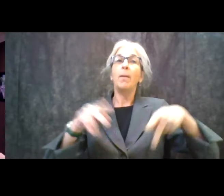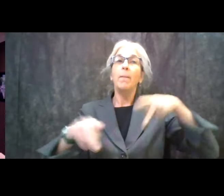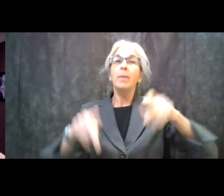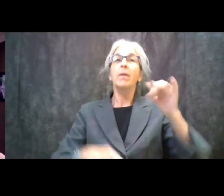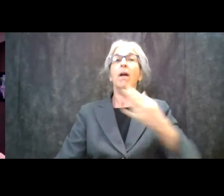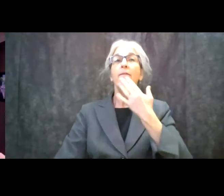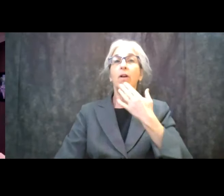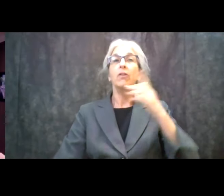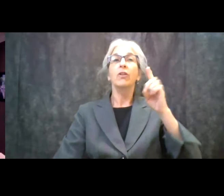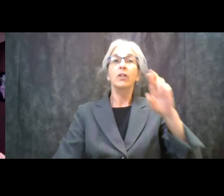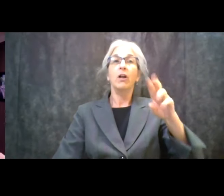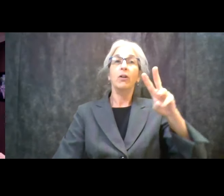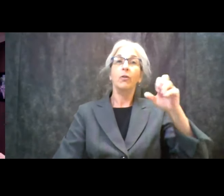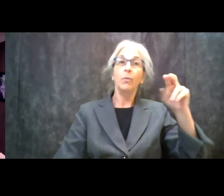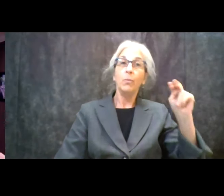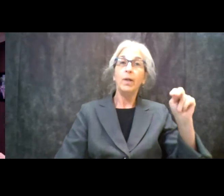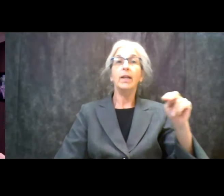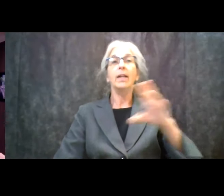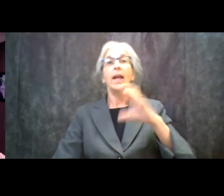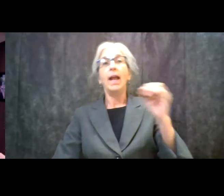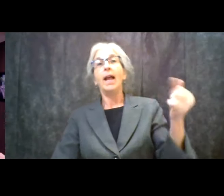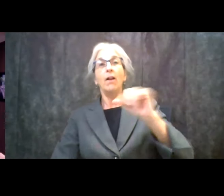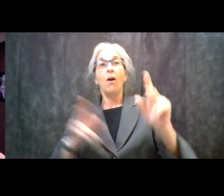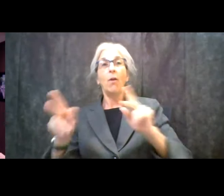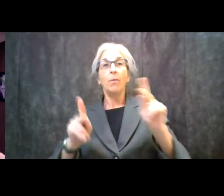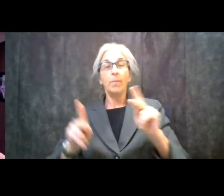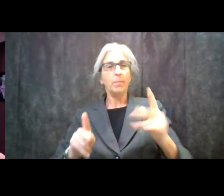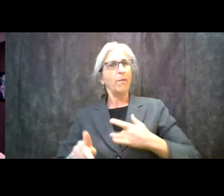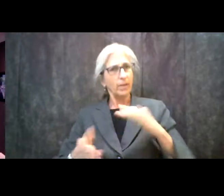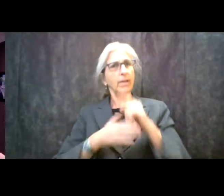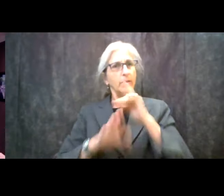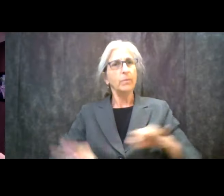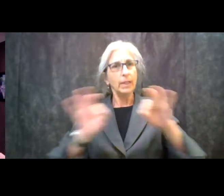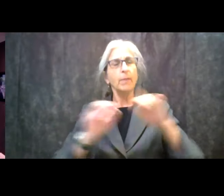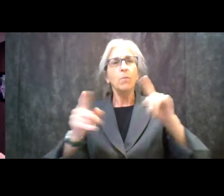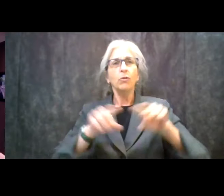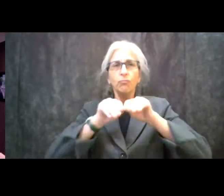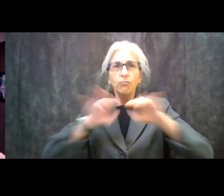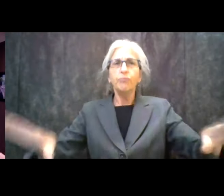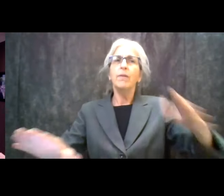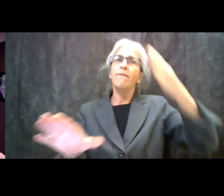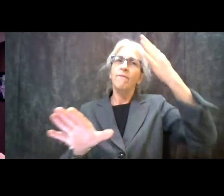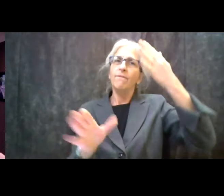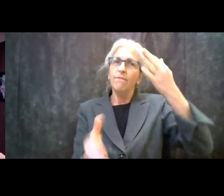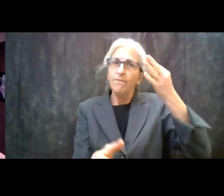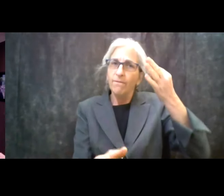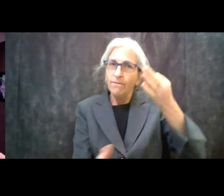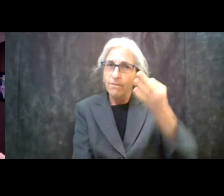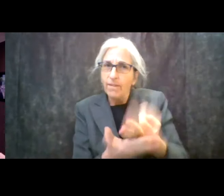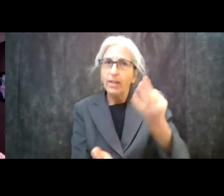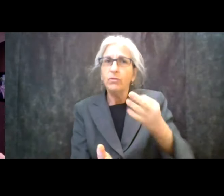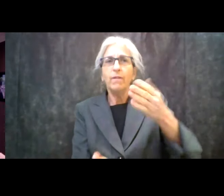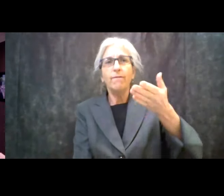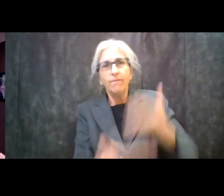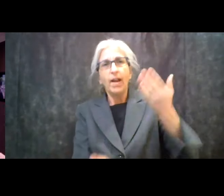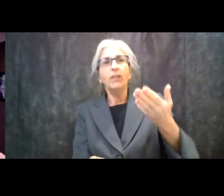Gray, and I considered it incredibly important to disseminate credible, factual, and medically sound information regarding this deadly virus